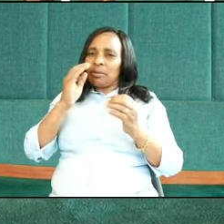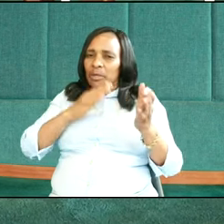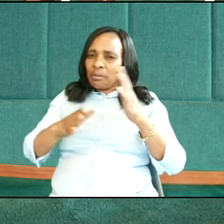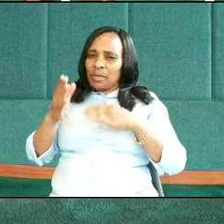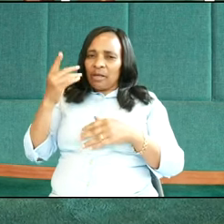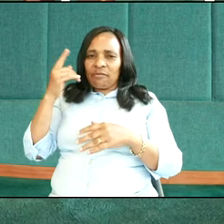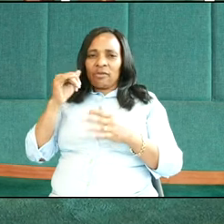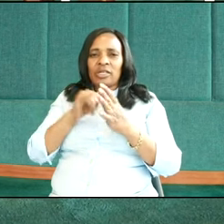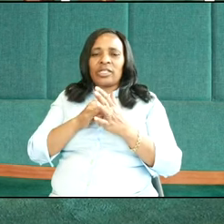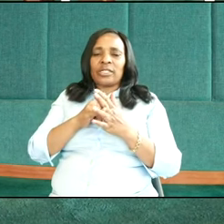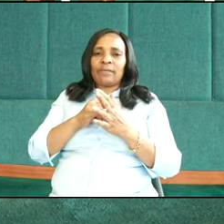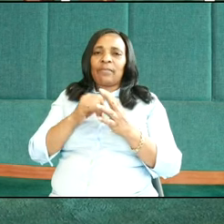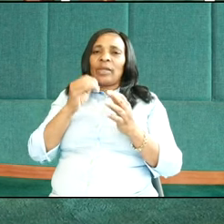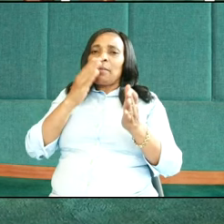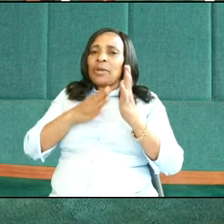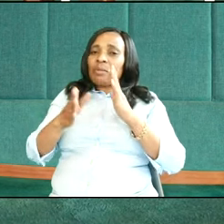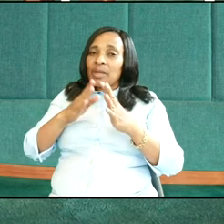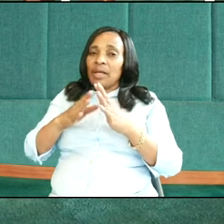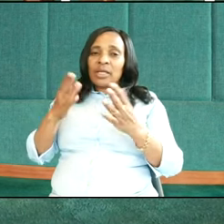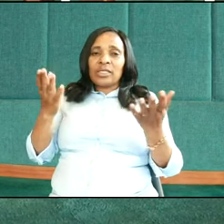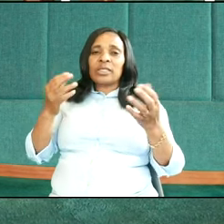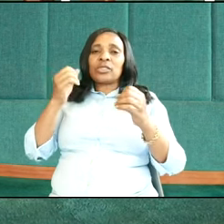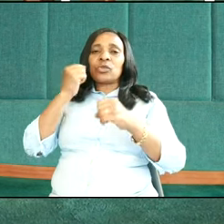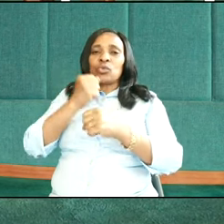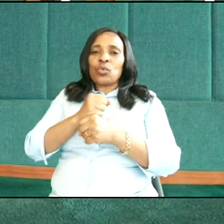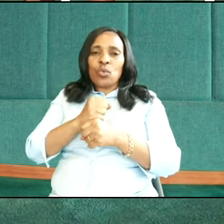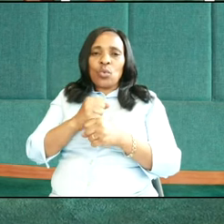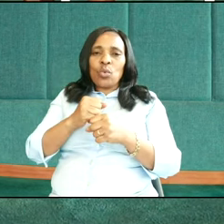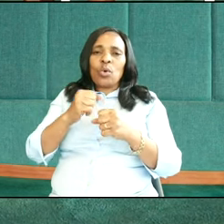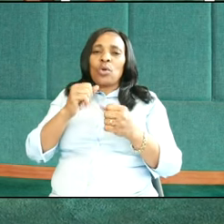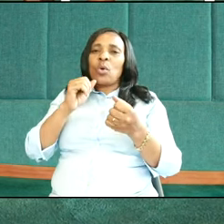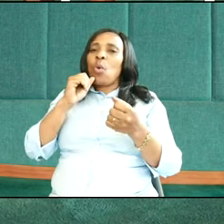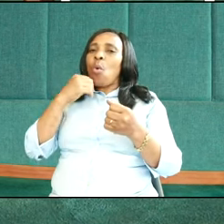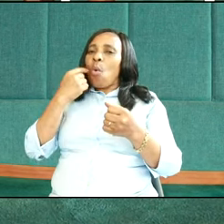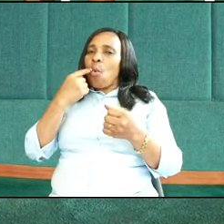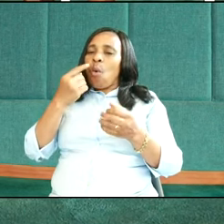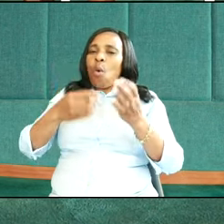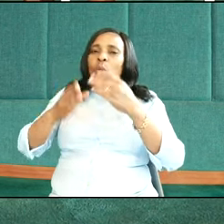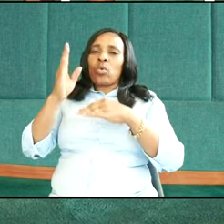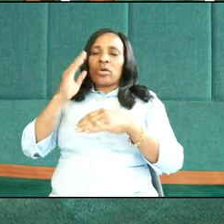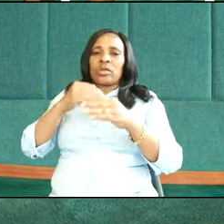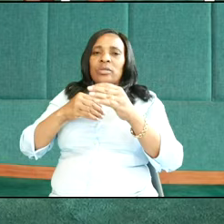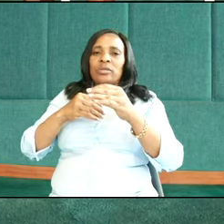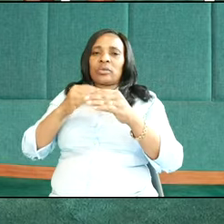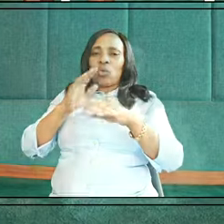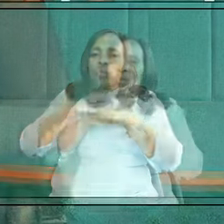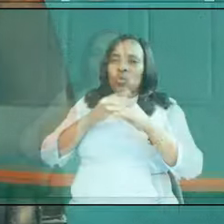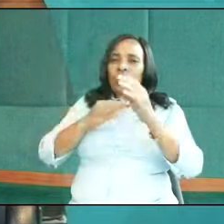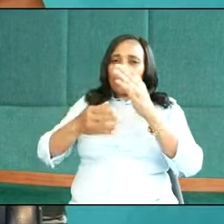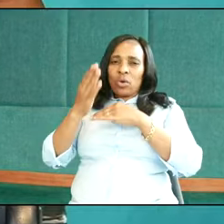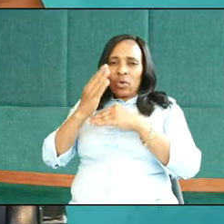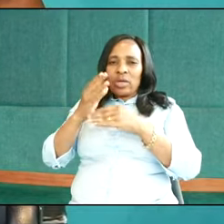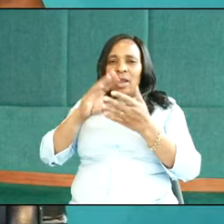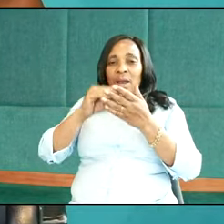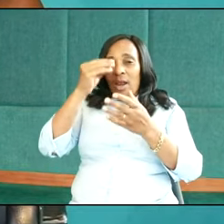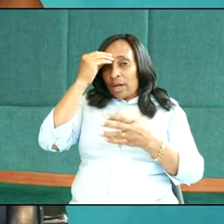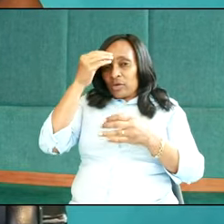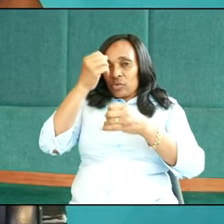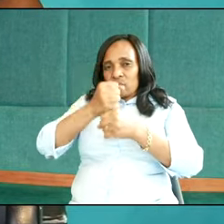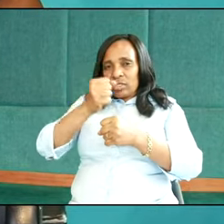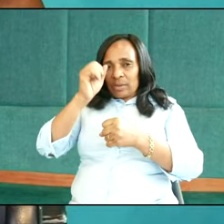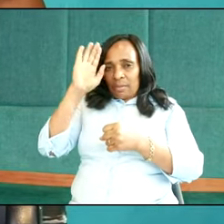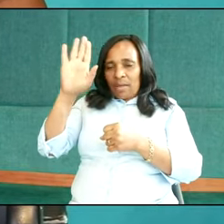it. Mm-hmm. By preparing, we can do that how with God. Yeah? We have to learn to trust in